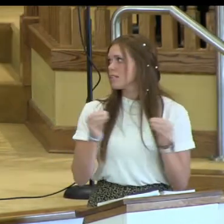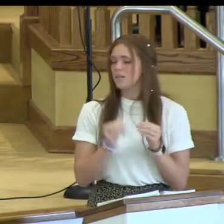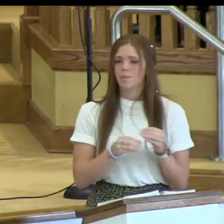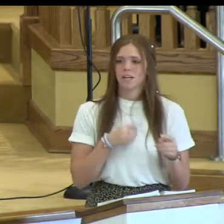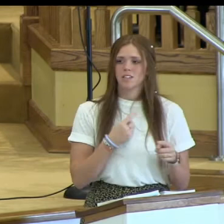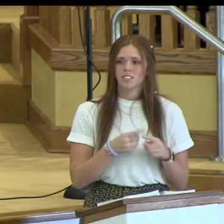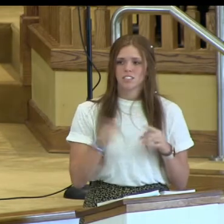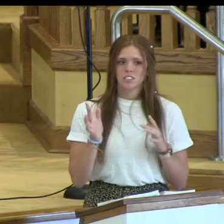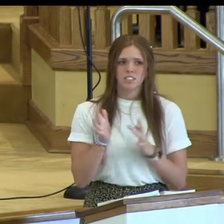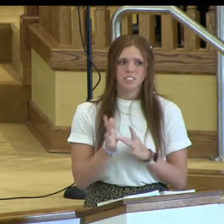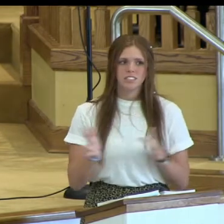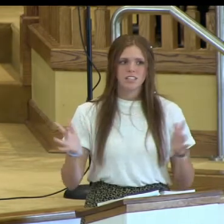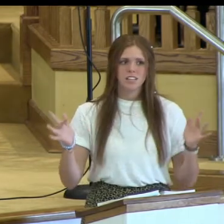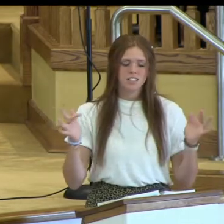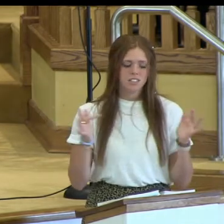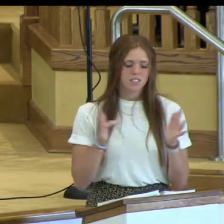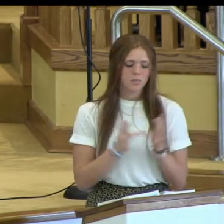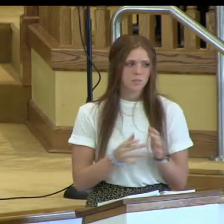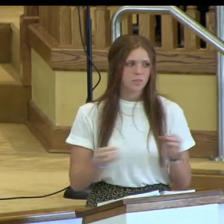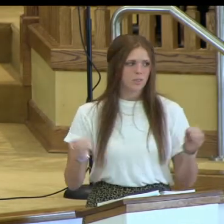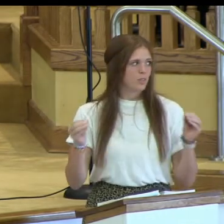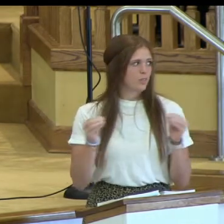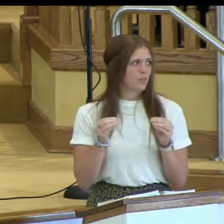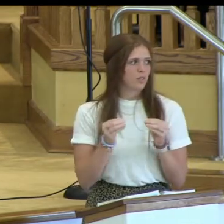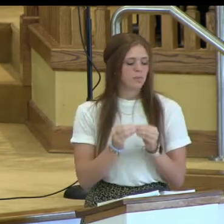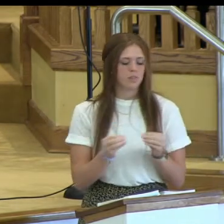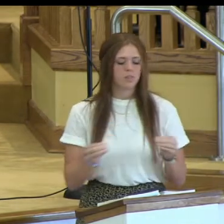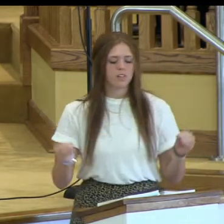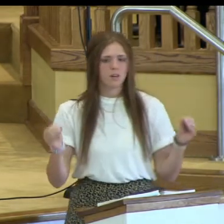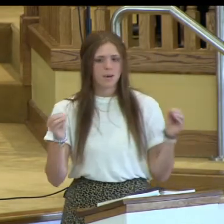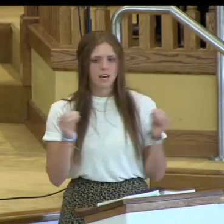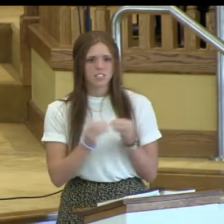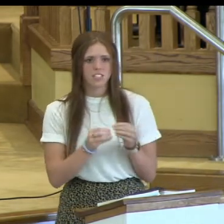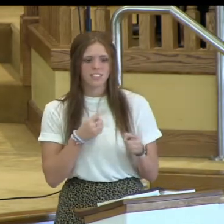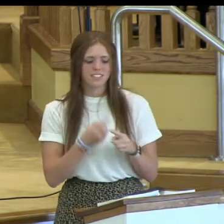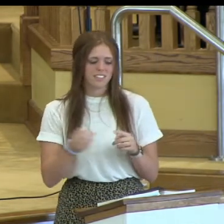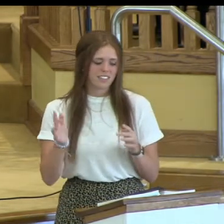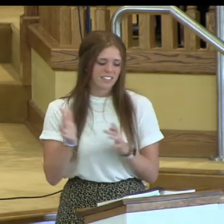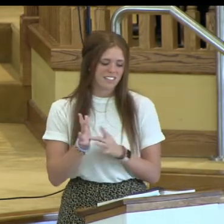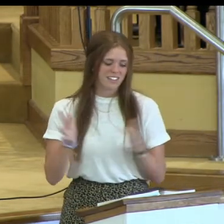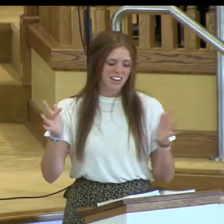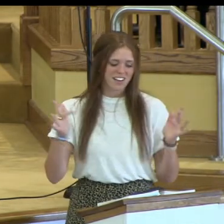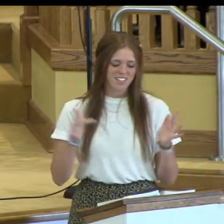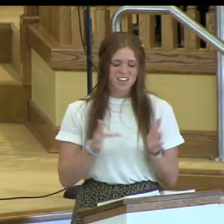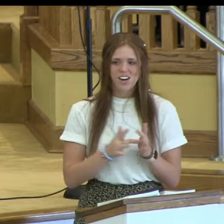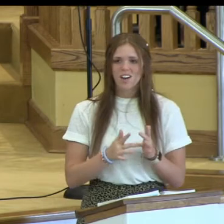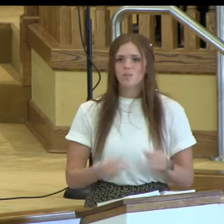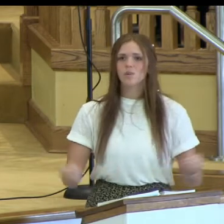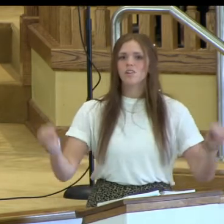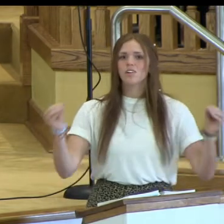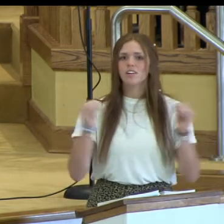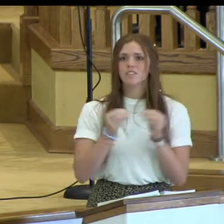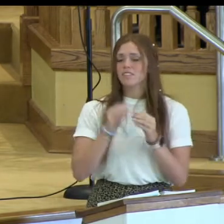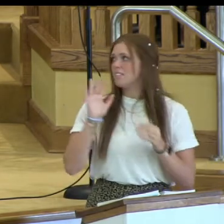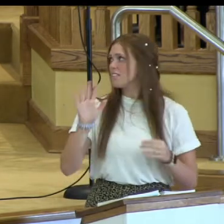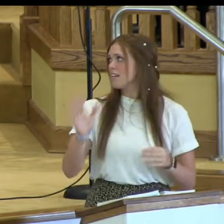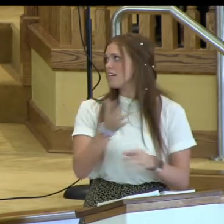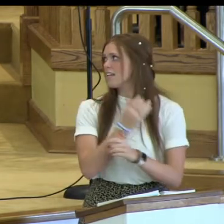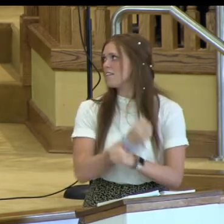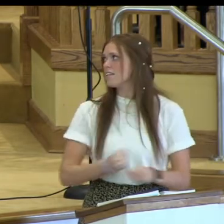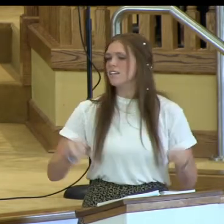More about Jesus. More about Jesus. More of